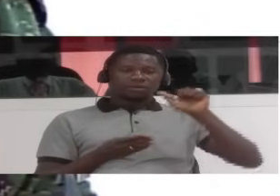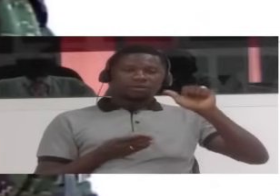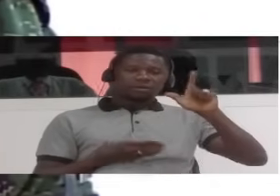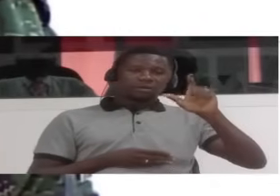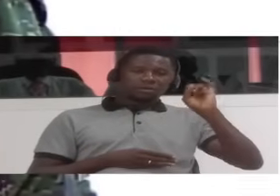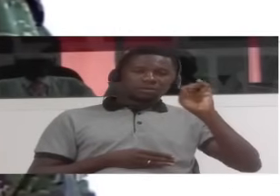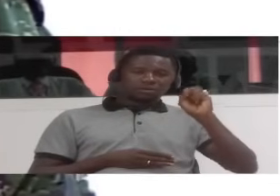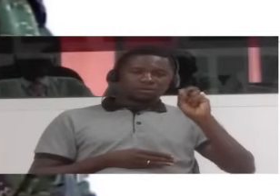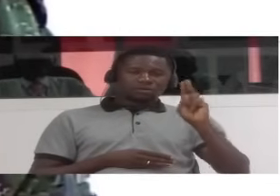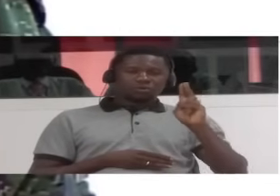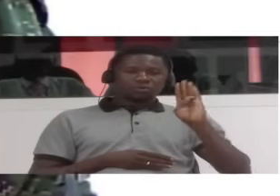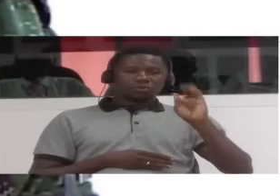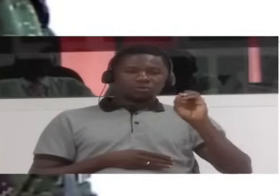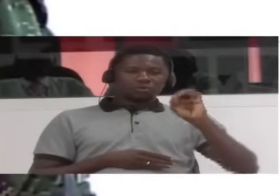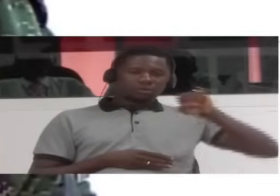Aliou Bojang. You have